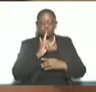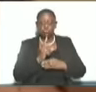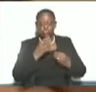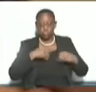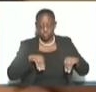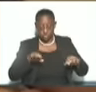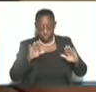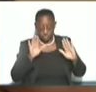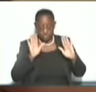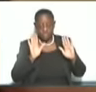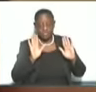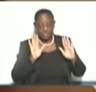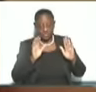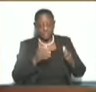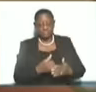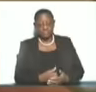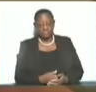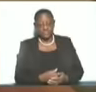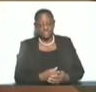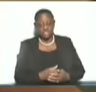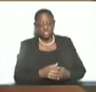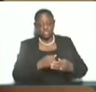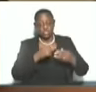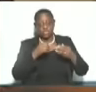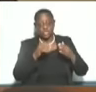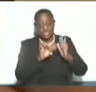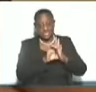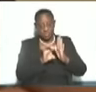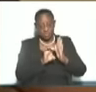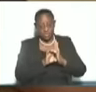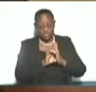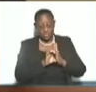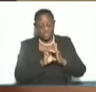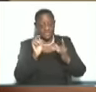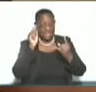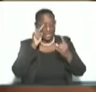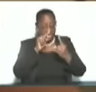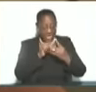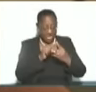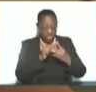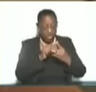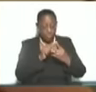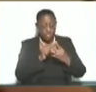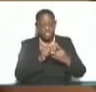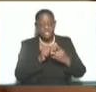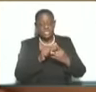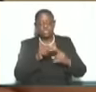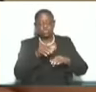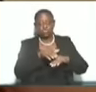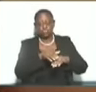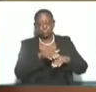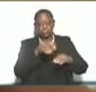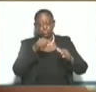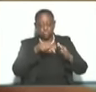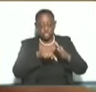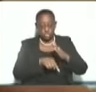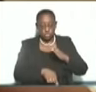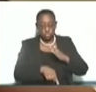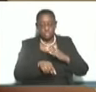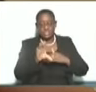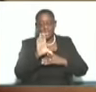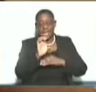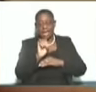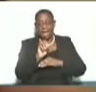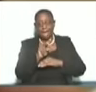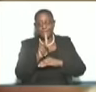the industrialized world. So, for example, the aim is to reduce the carbon footprint. But are you